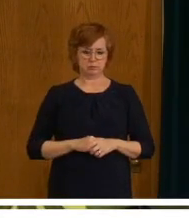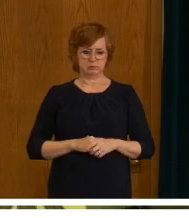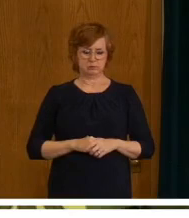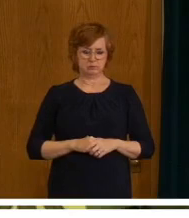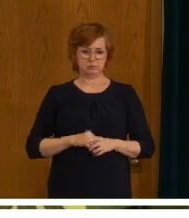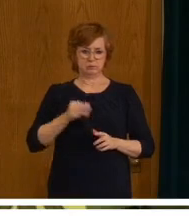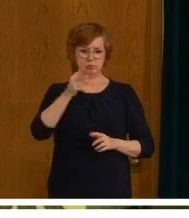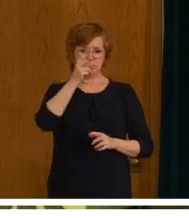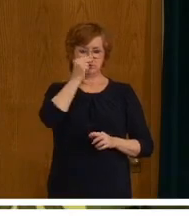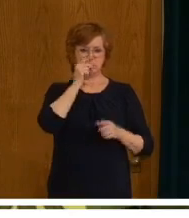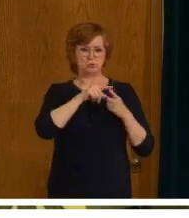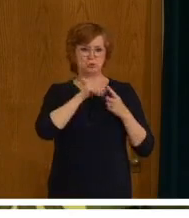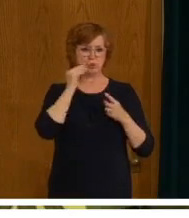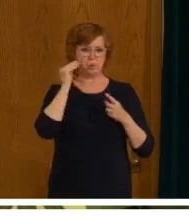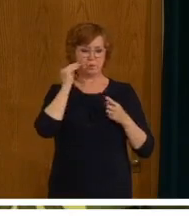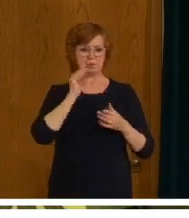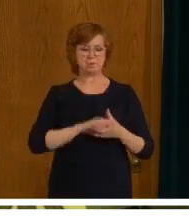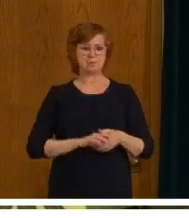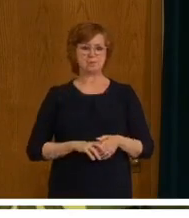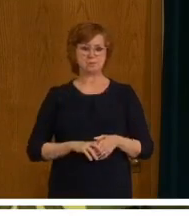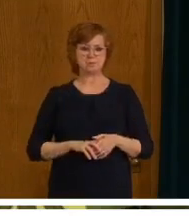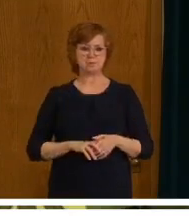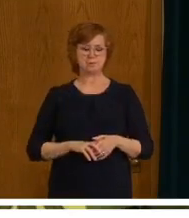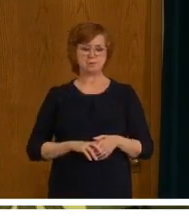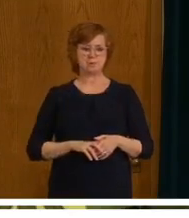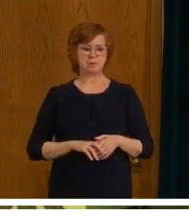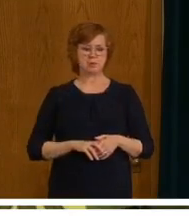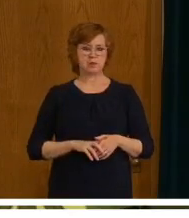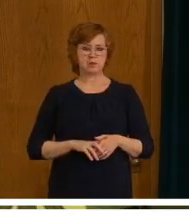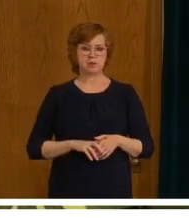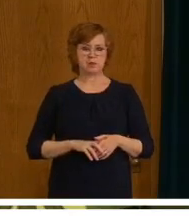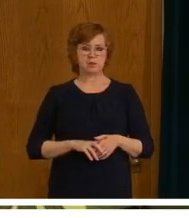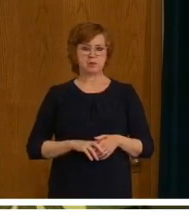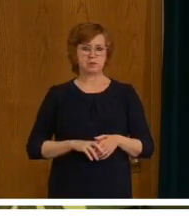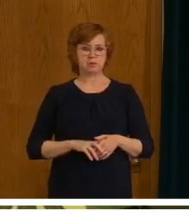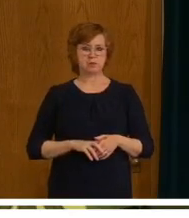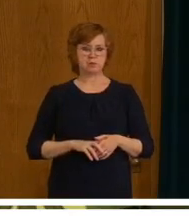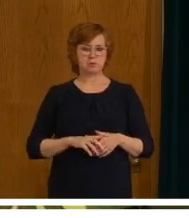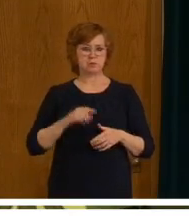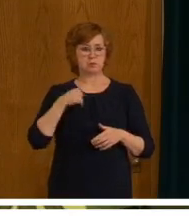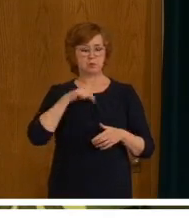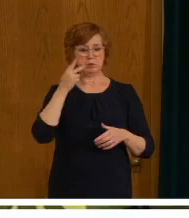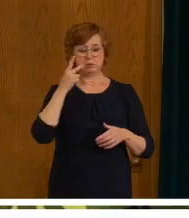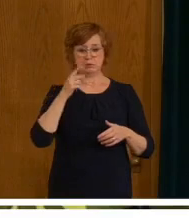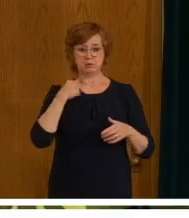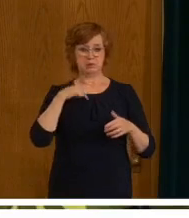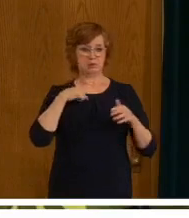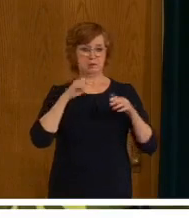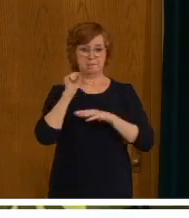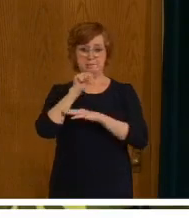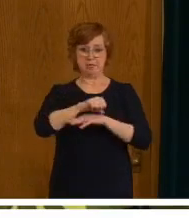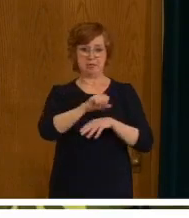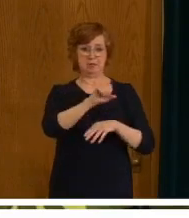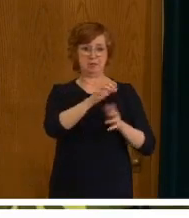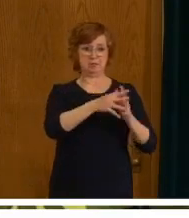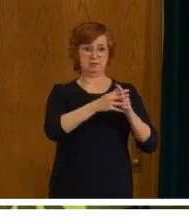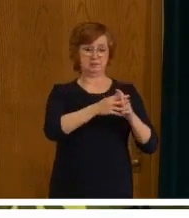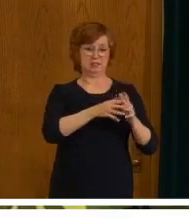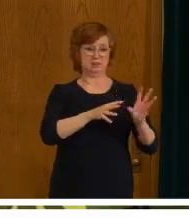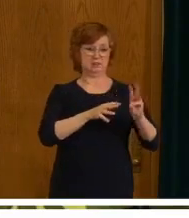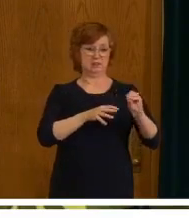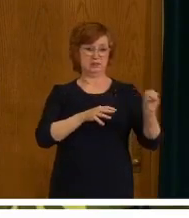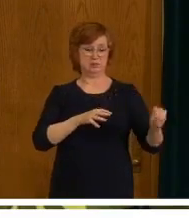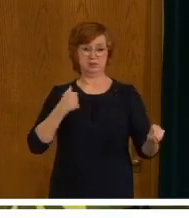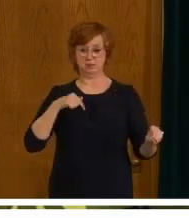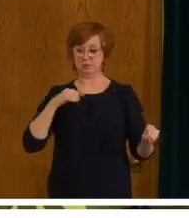have in our vaccination effort, they're high. We're ahead of the USA as we speak, and looking to go